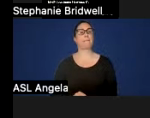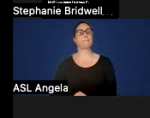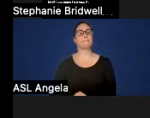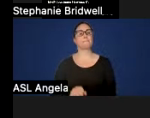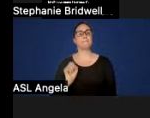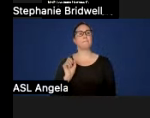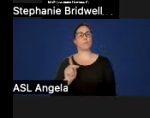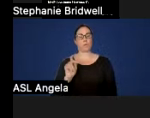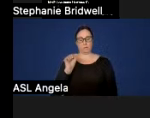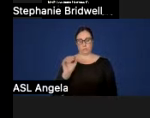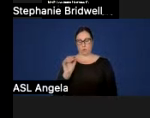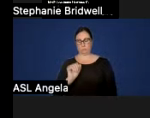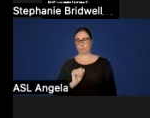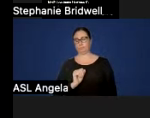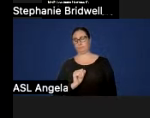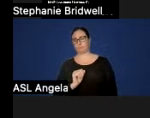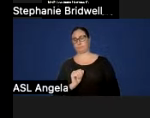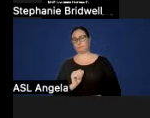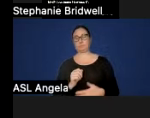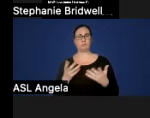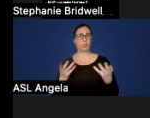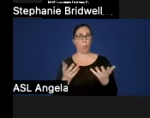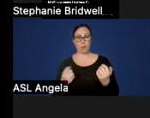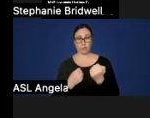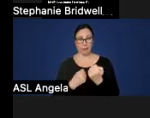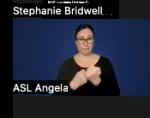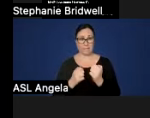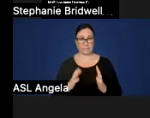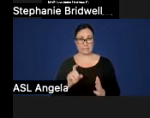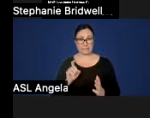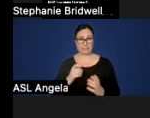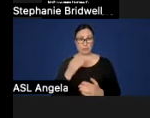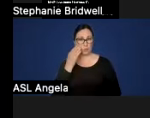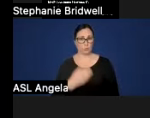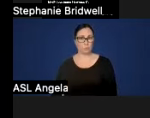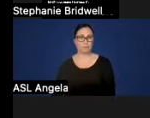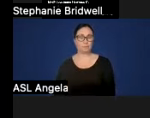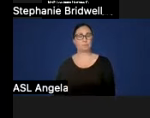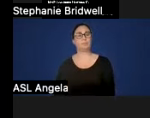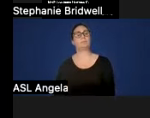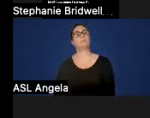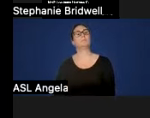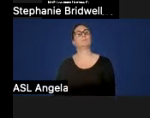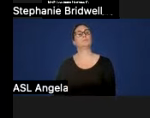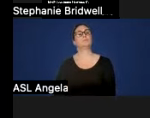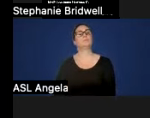Okay, so what do advocates need to know? So